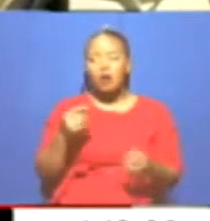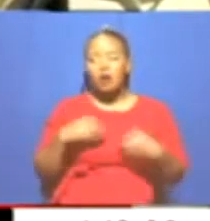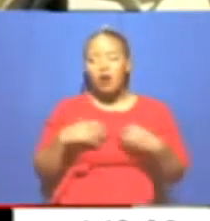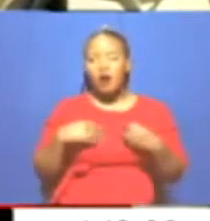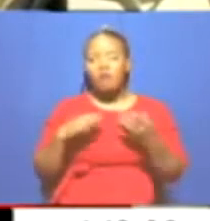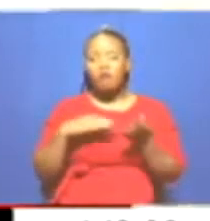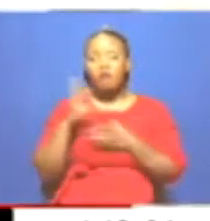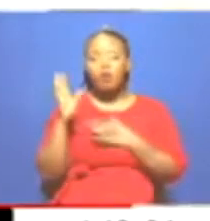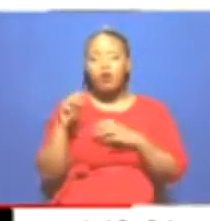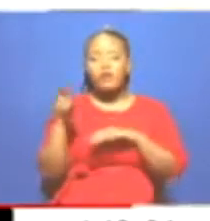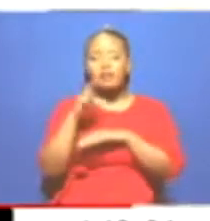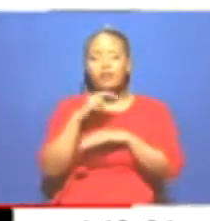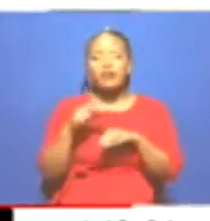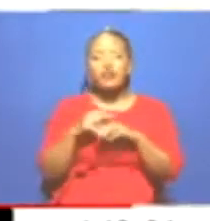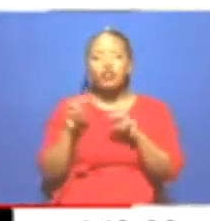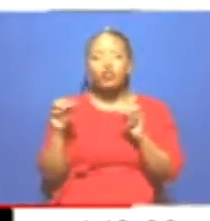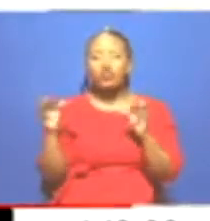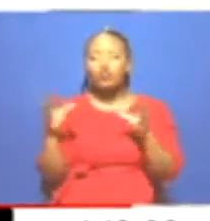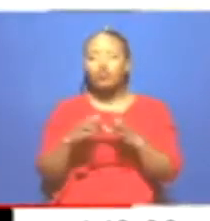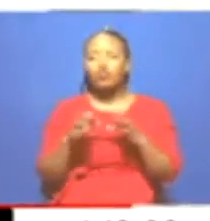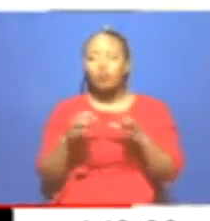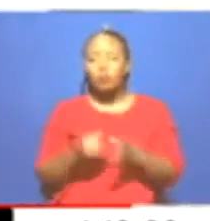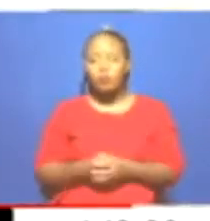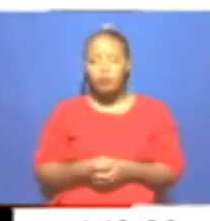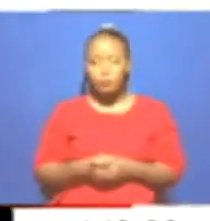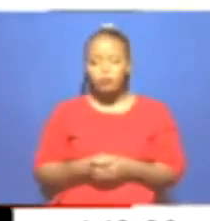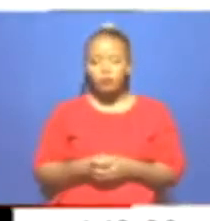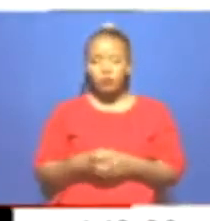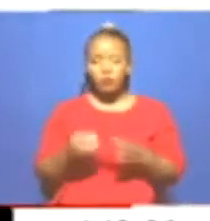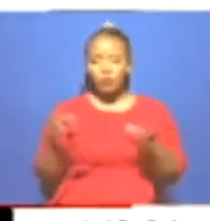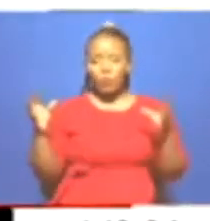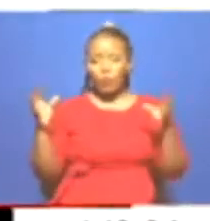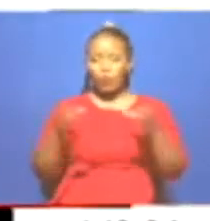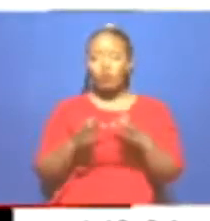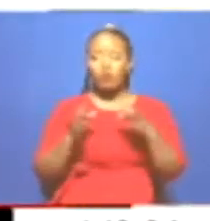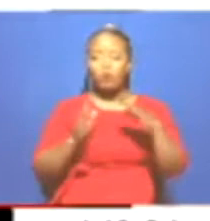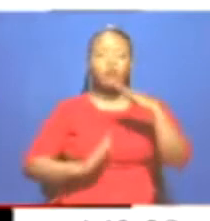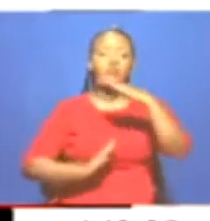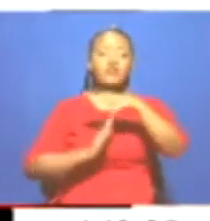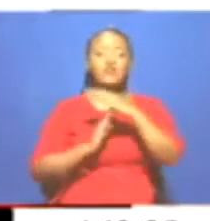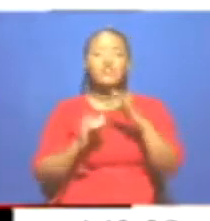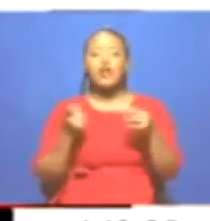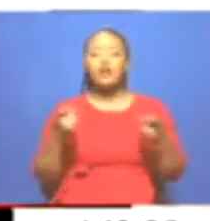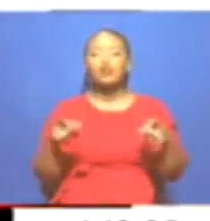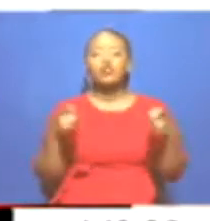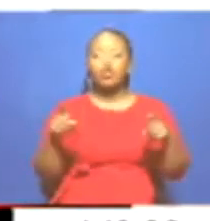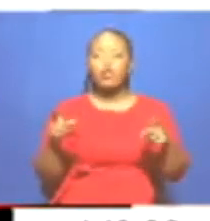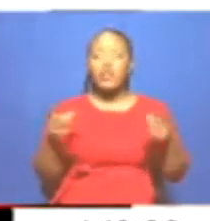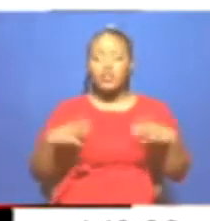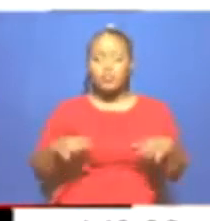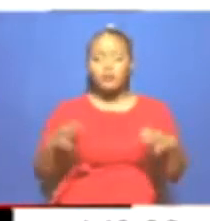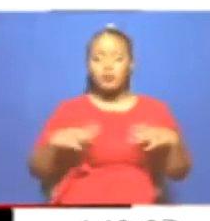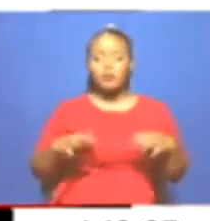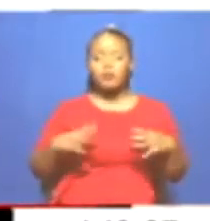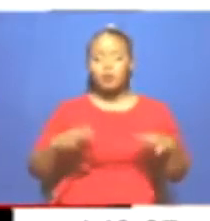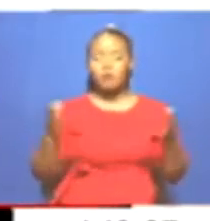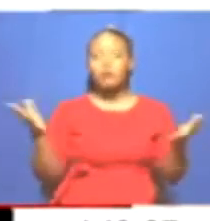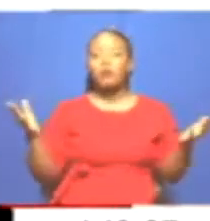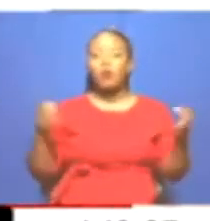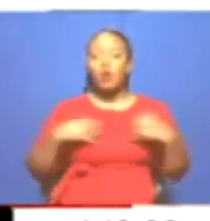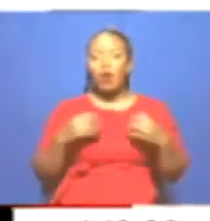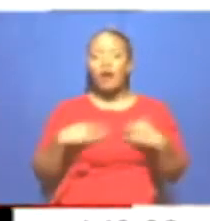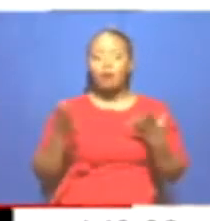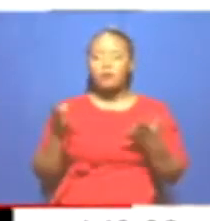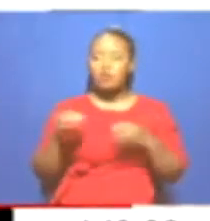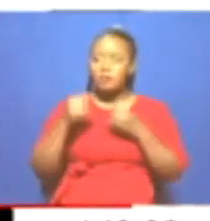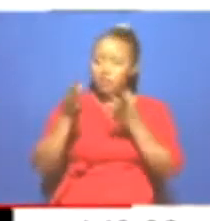Nation Media Group. A team of senior editors from across media houses have been established to provide